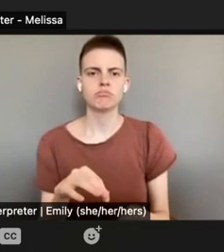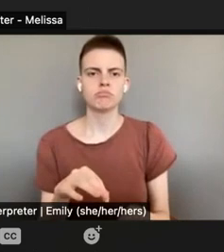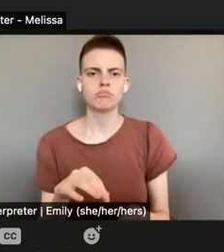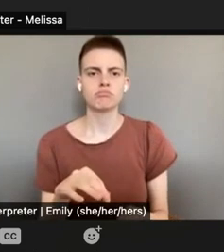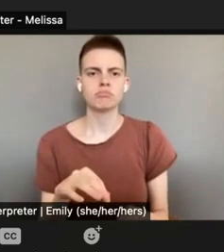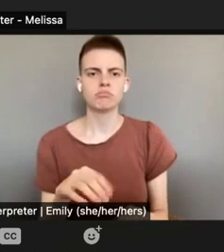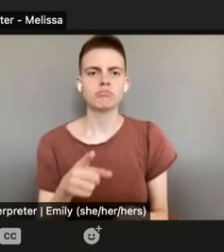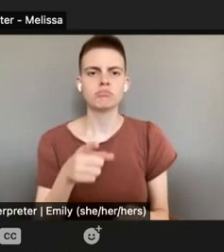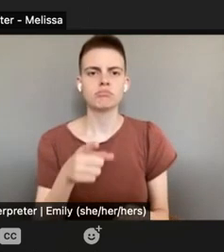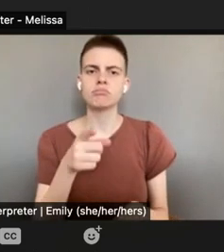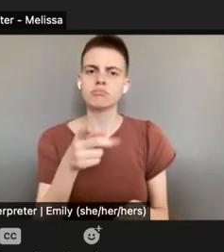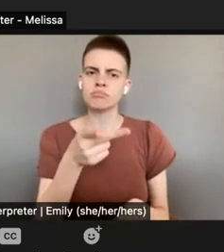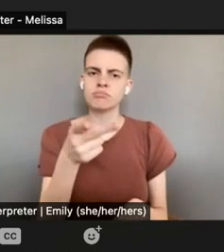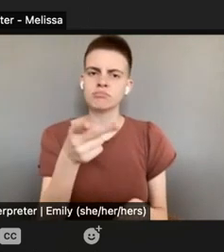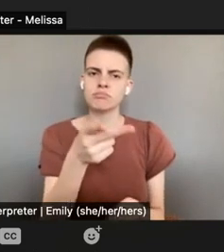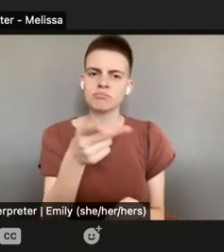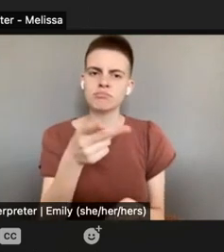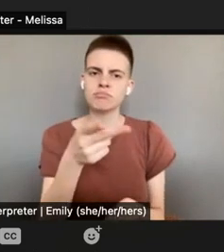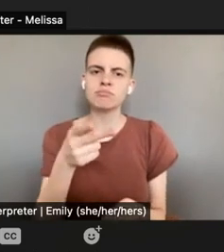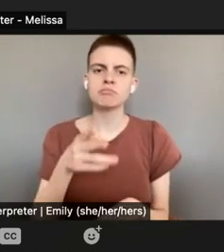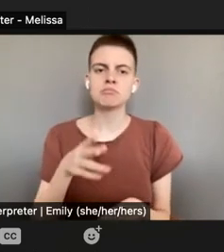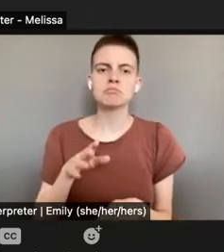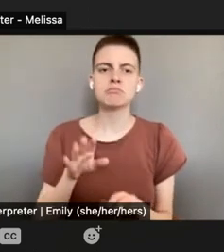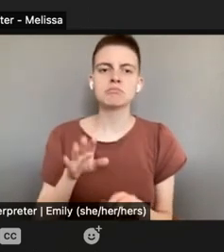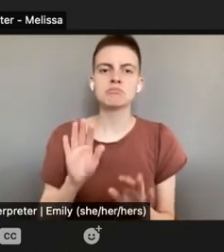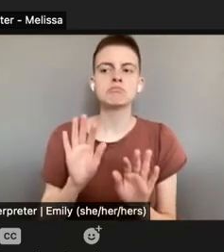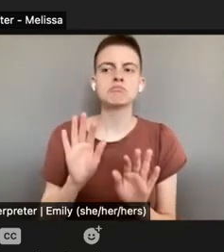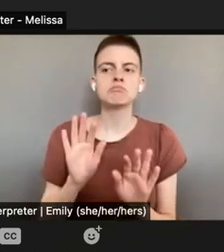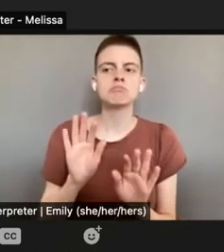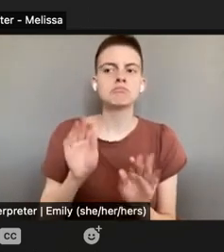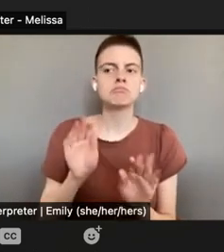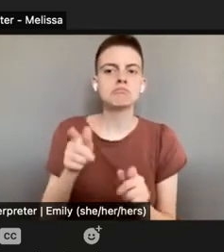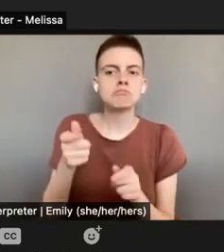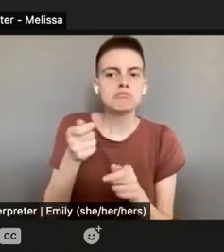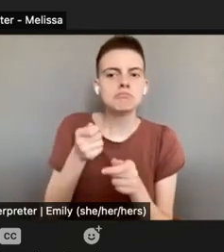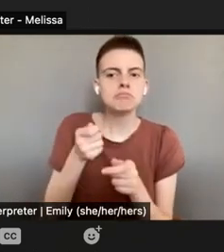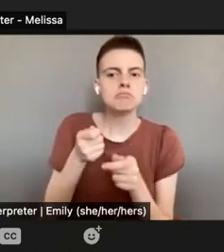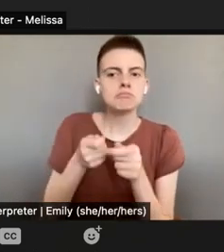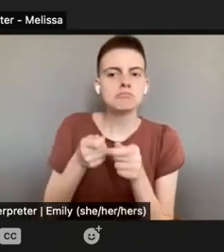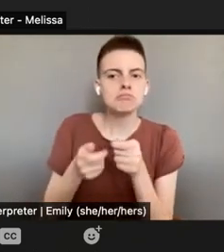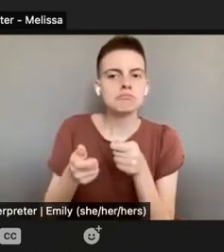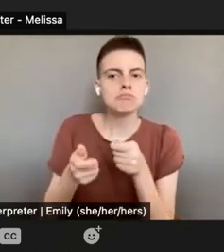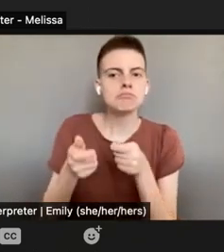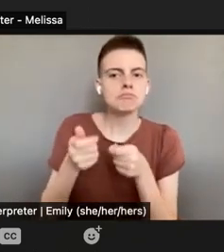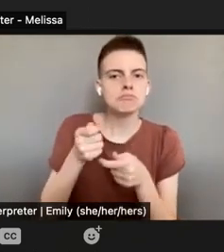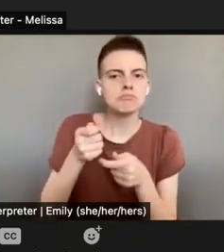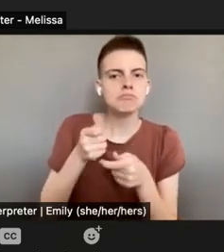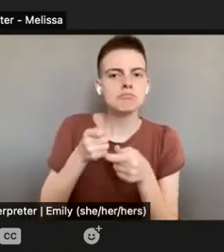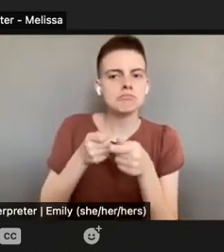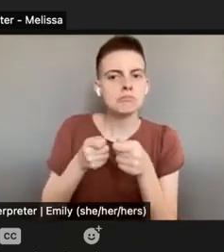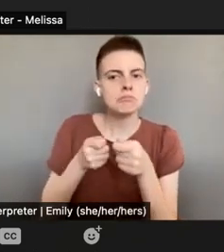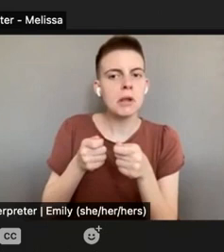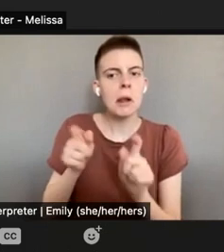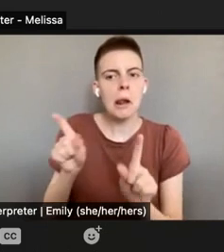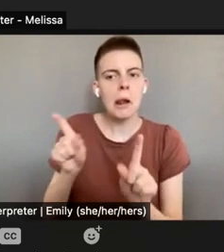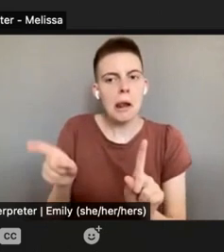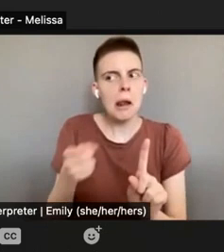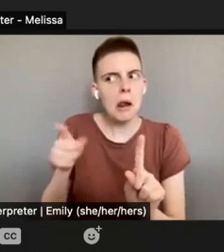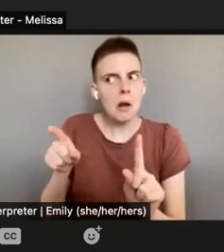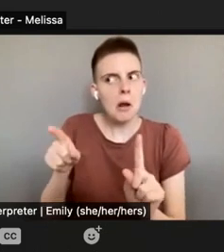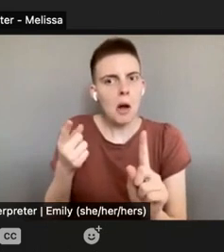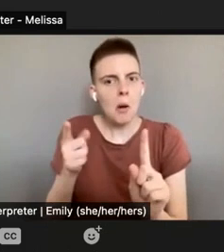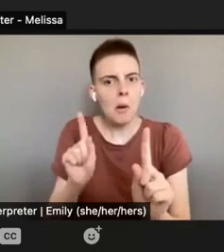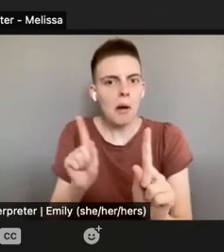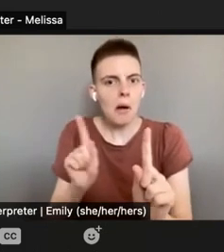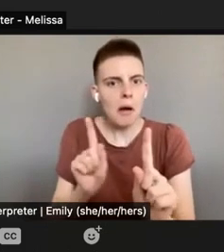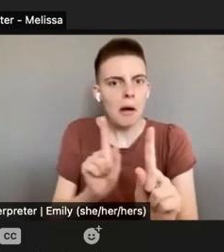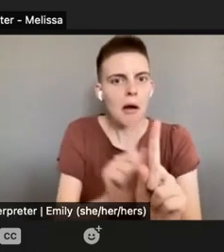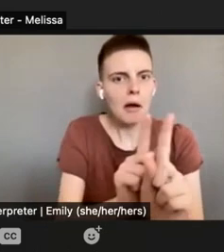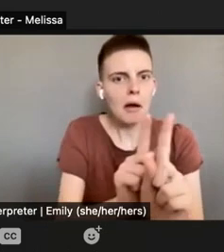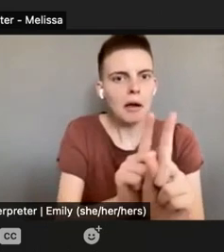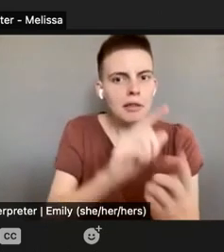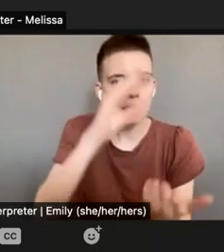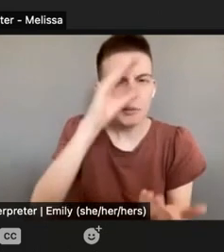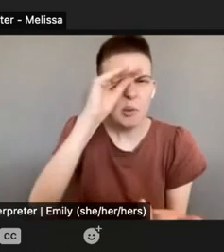motivation to try to have anything to do with that child behind him.